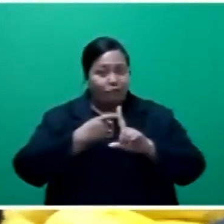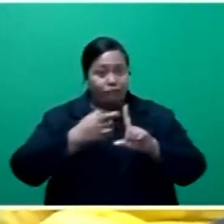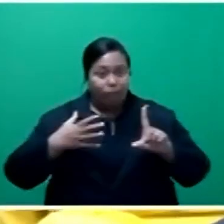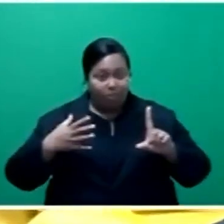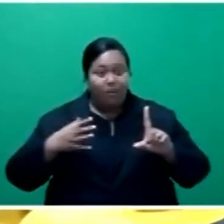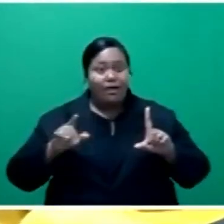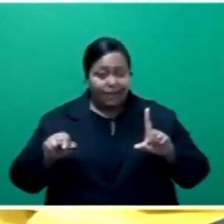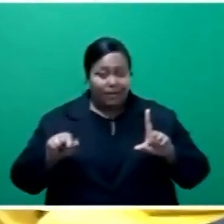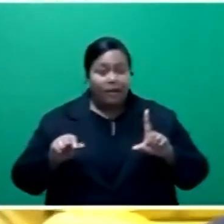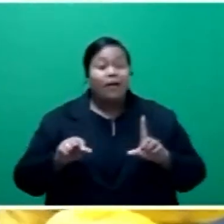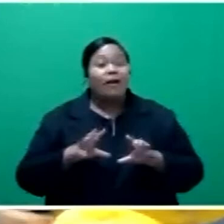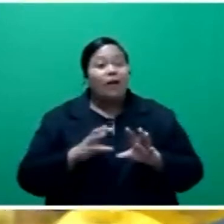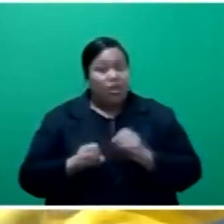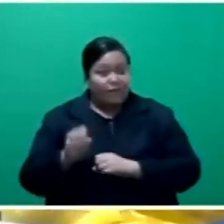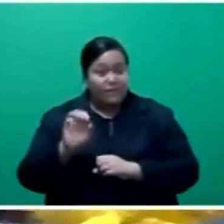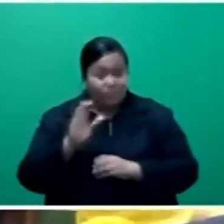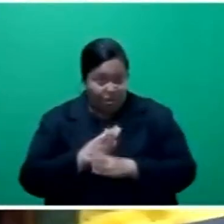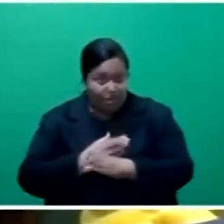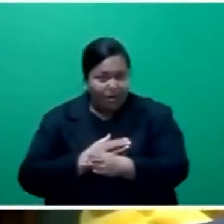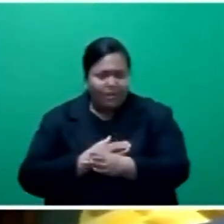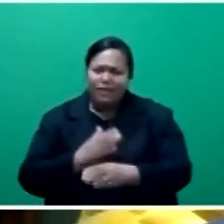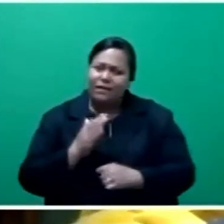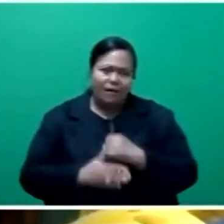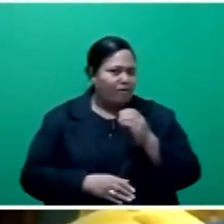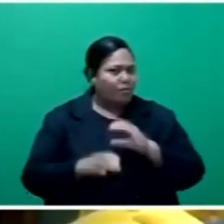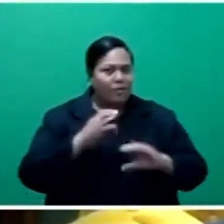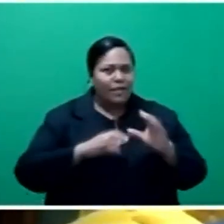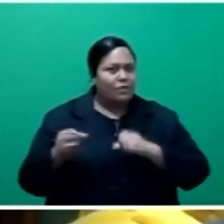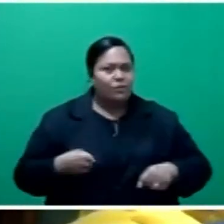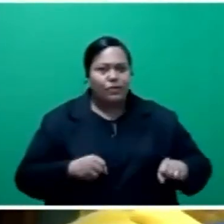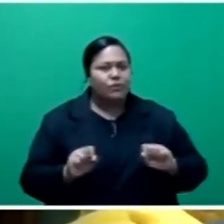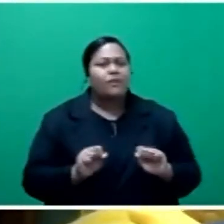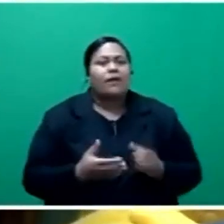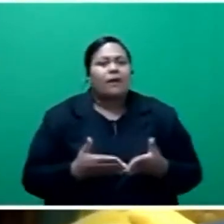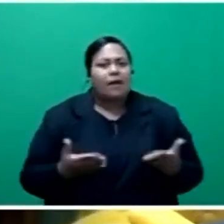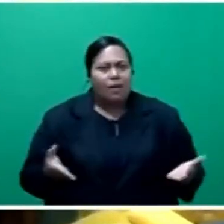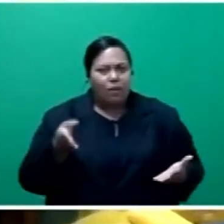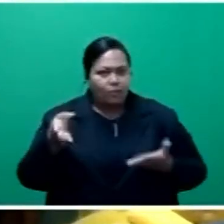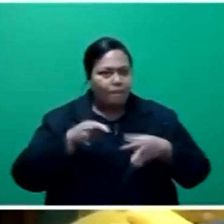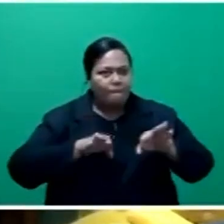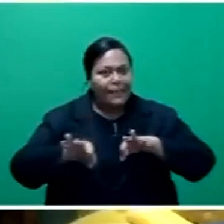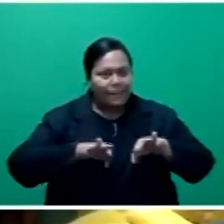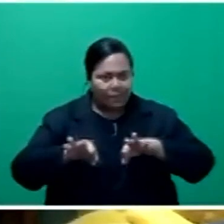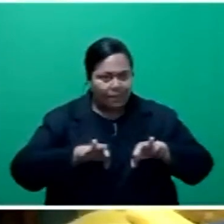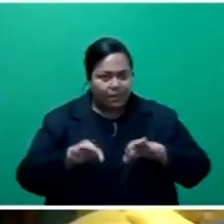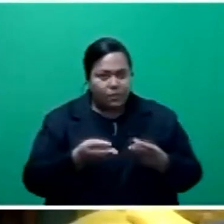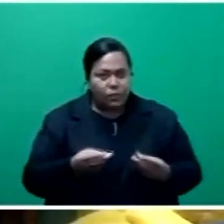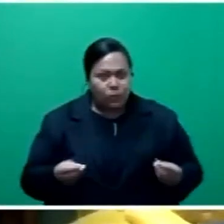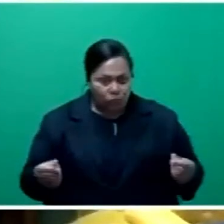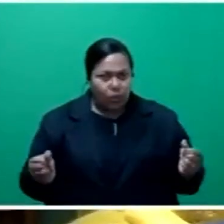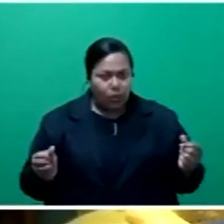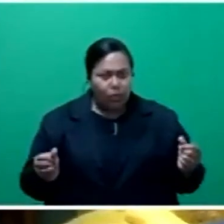never communicated a strategy or indicated its intention on how it intends to address the